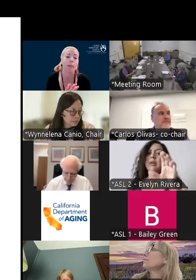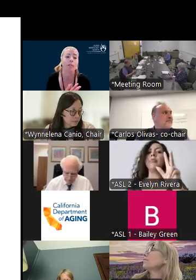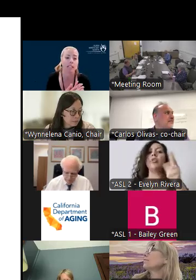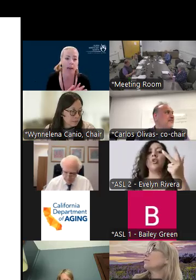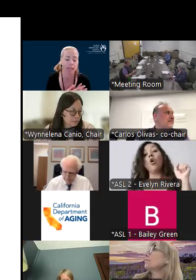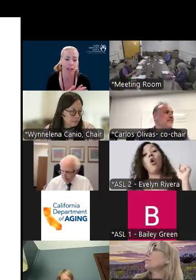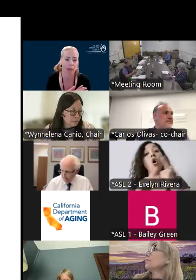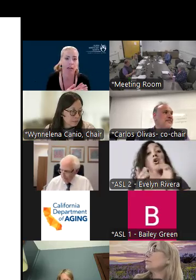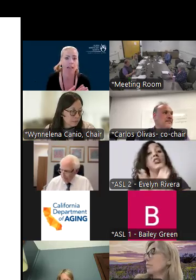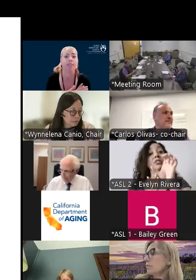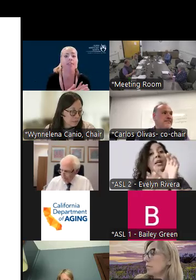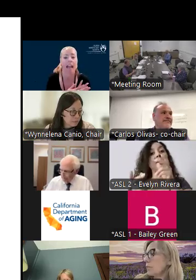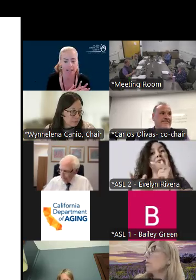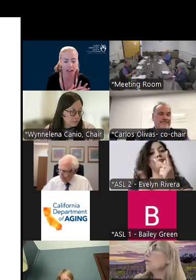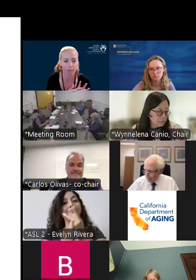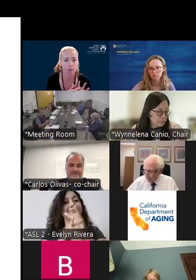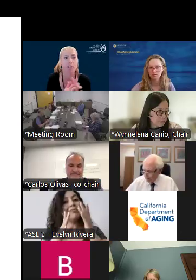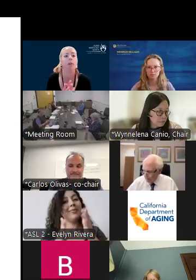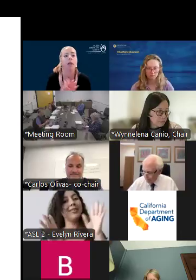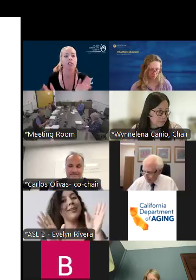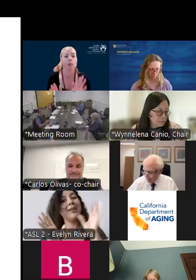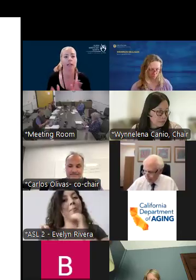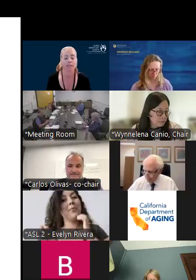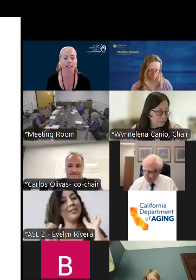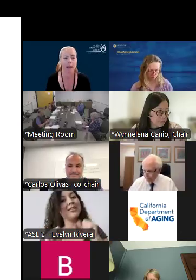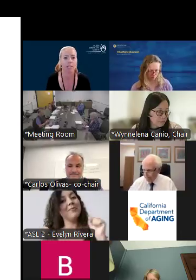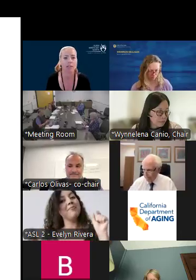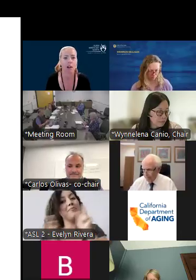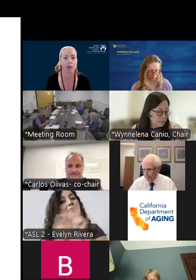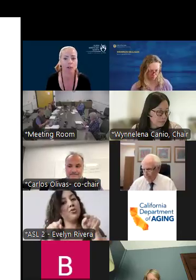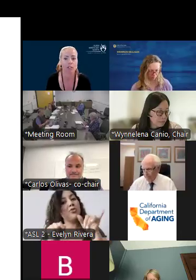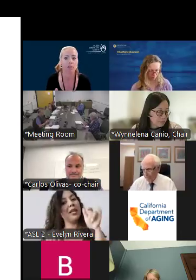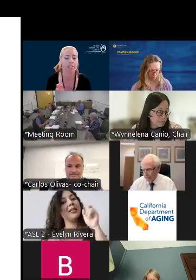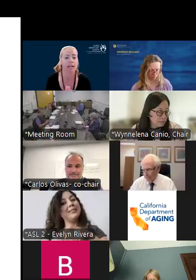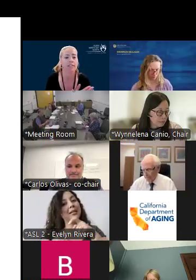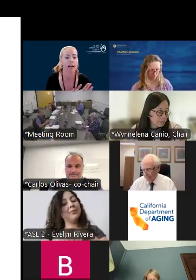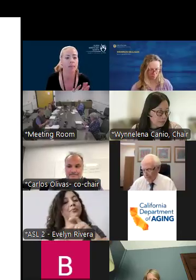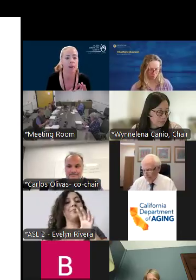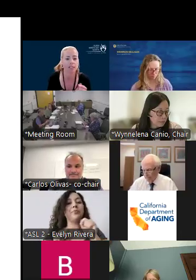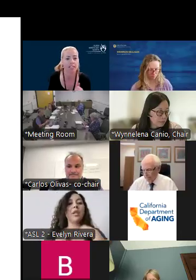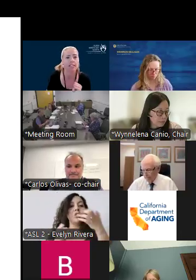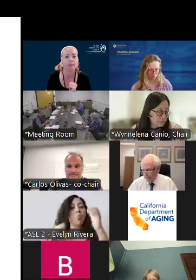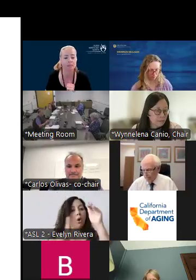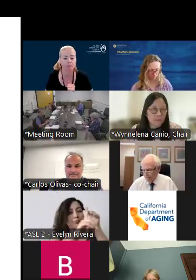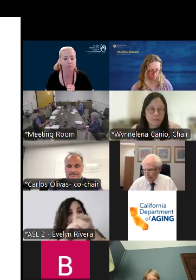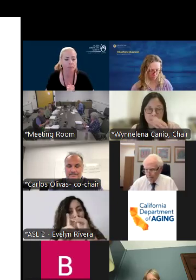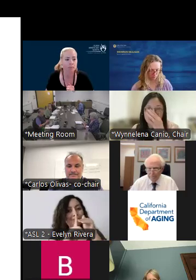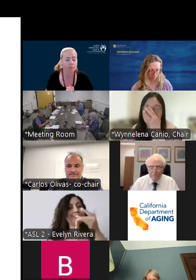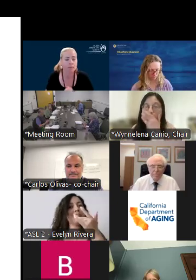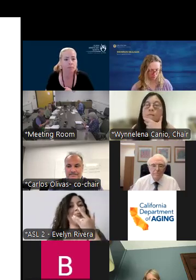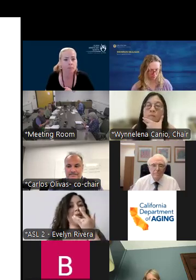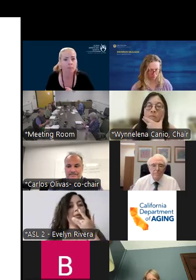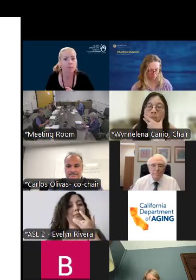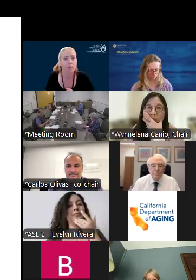stakeholder committee members to come together at that time. So just wanted to flag that piece for all of you as you discuss preferences. When you say